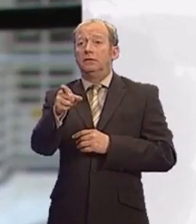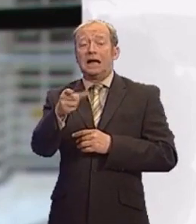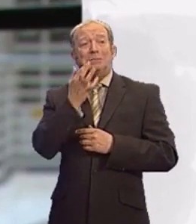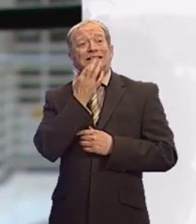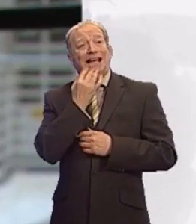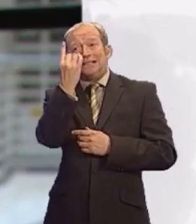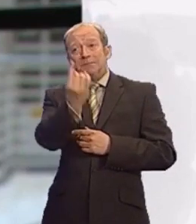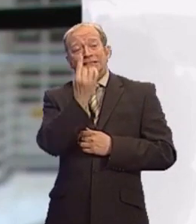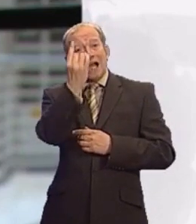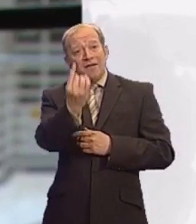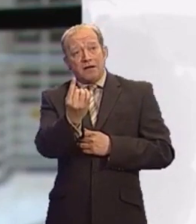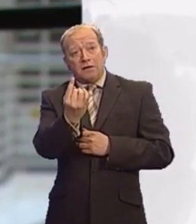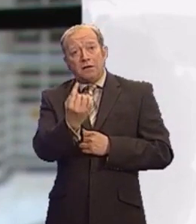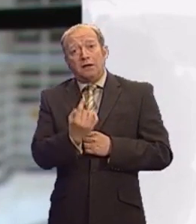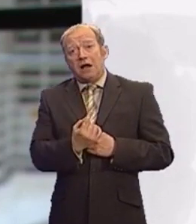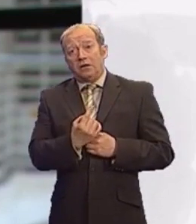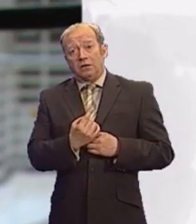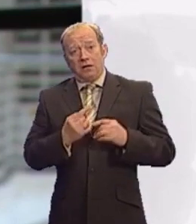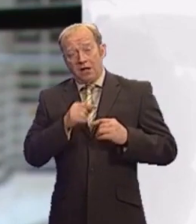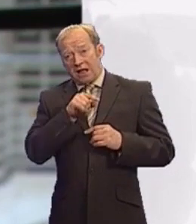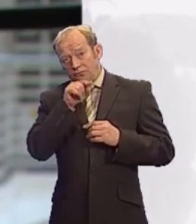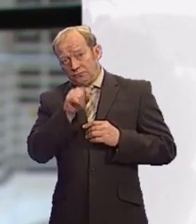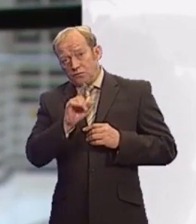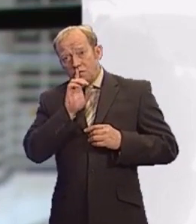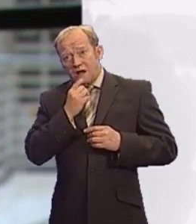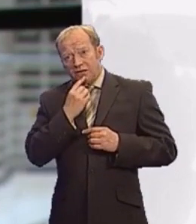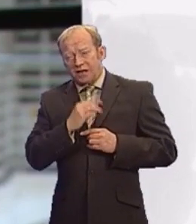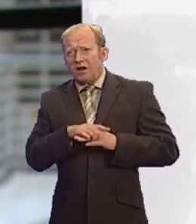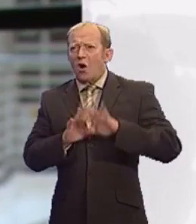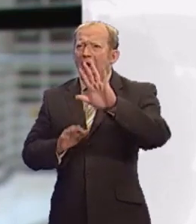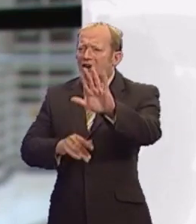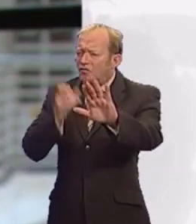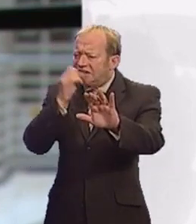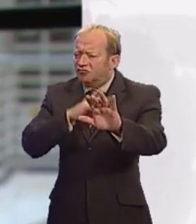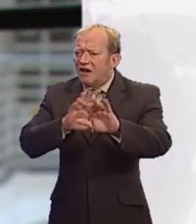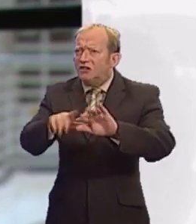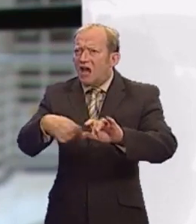and you were in a position where you couldn't say, oh, that's strange, I thought something was